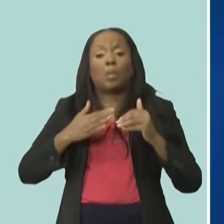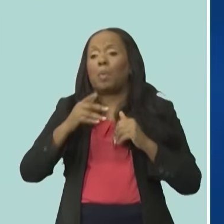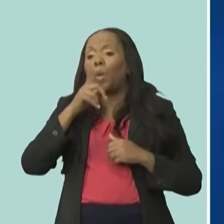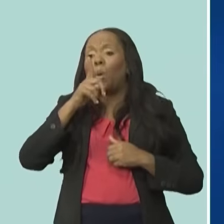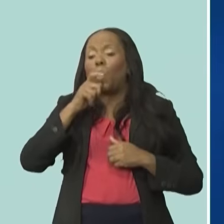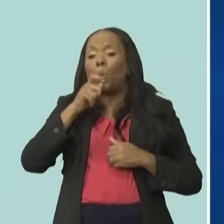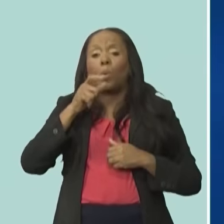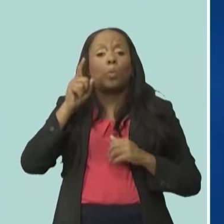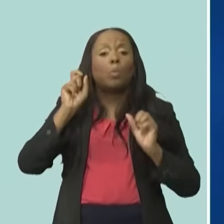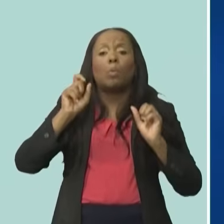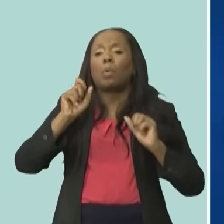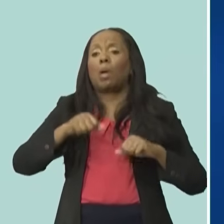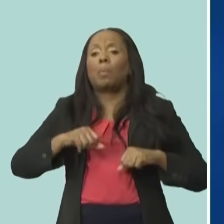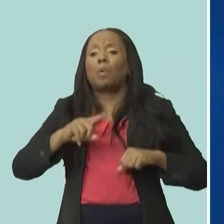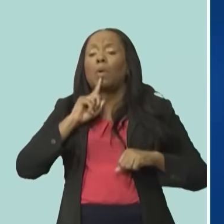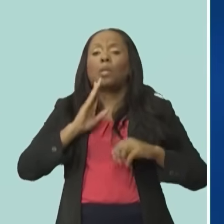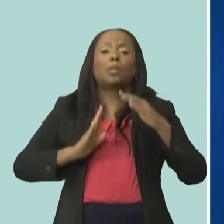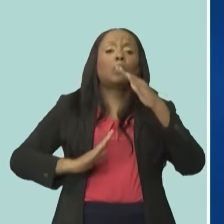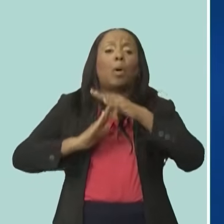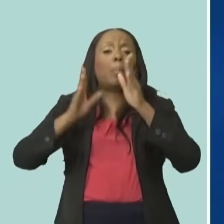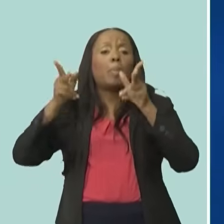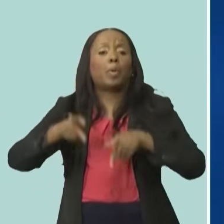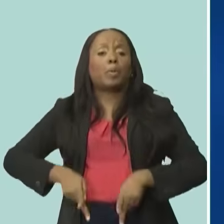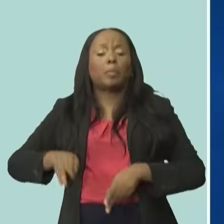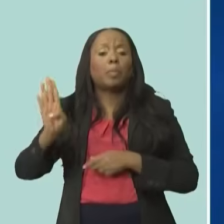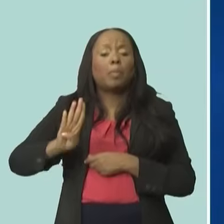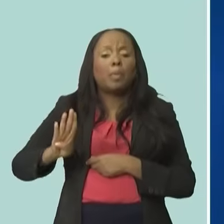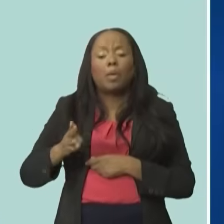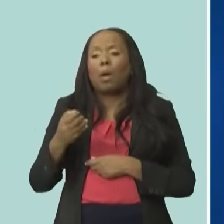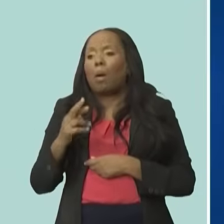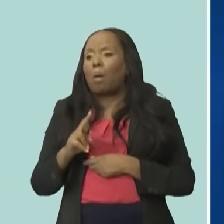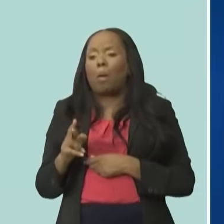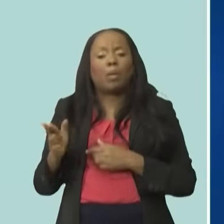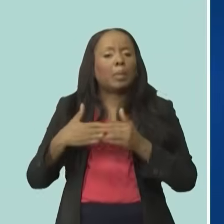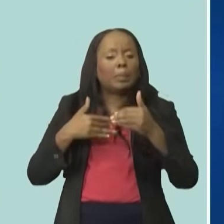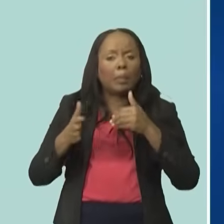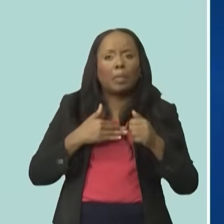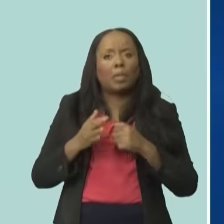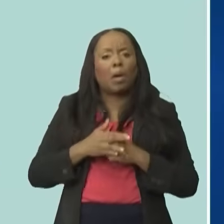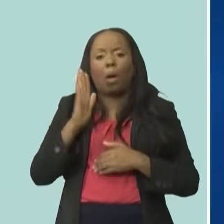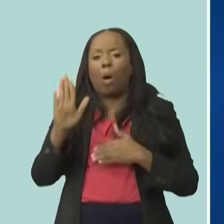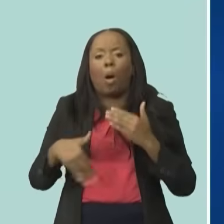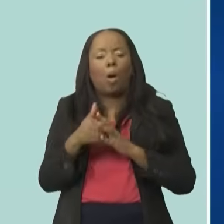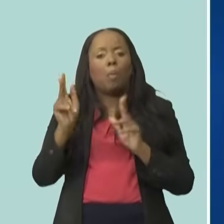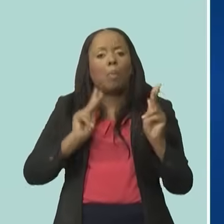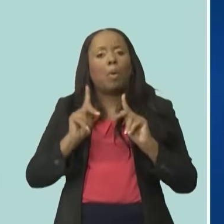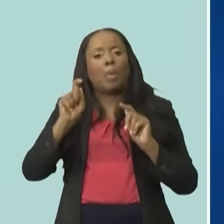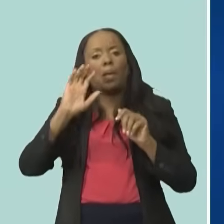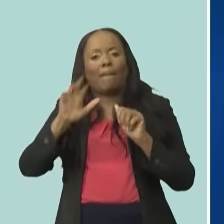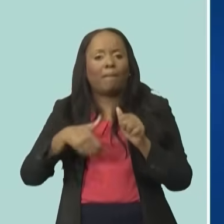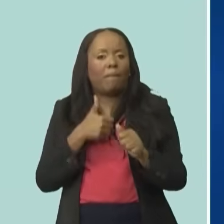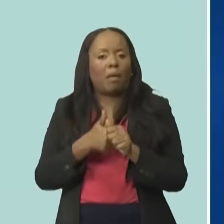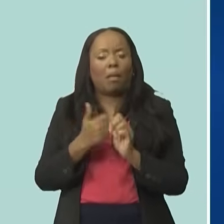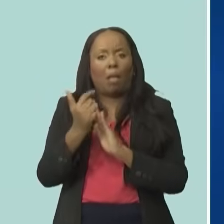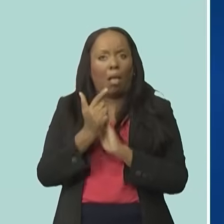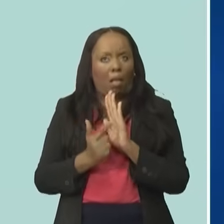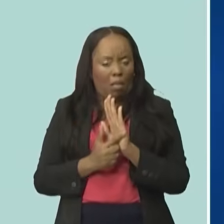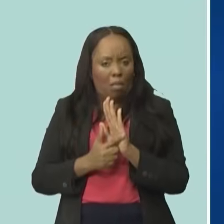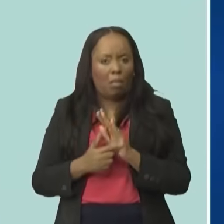back down to the vagrant in the street, will be subject to the same protocols and procedures. So that we would want